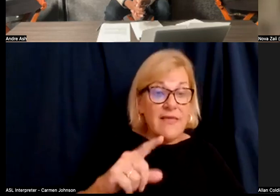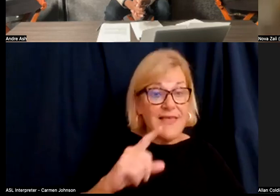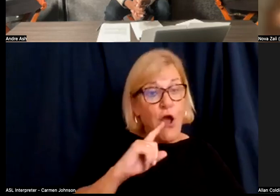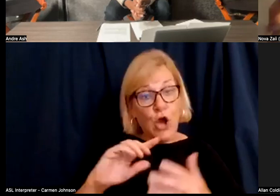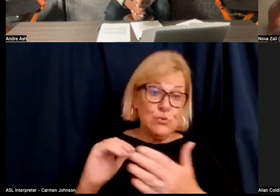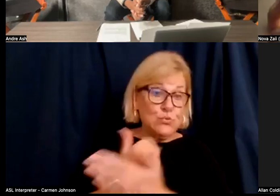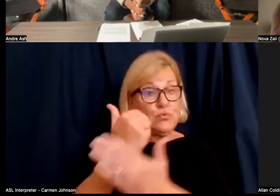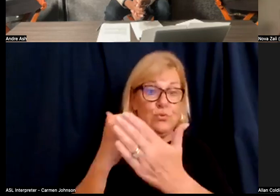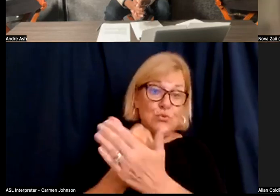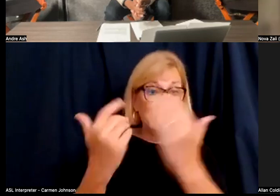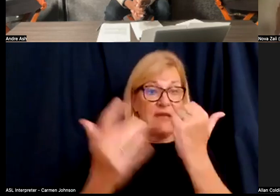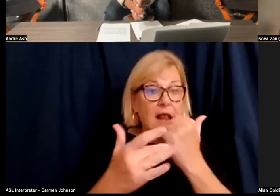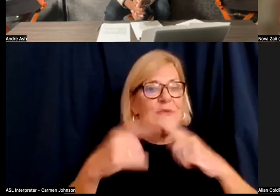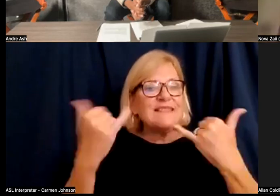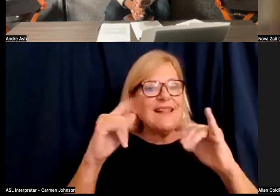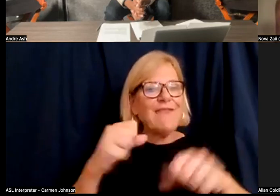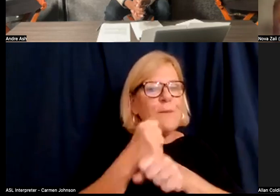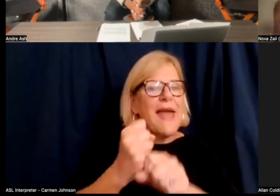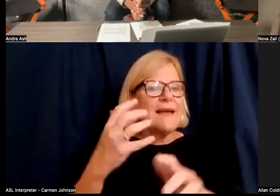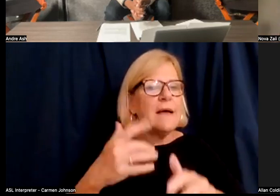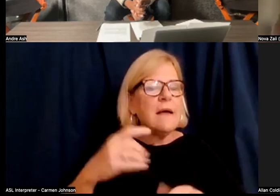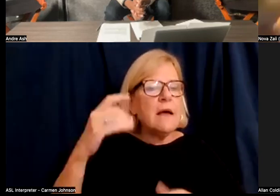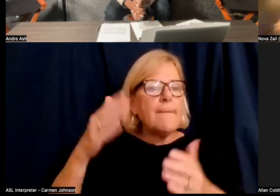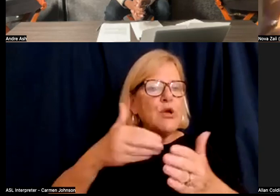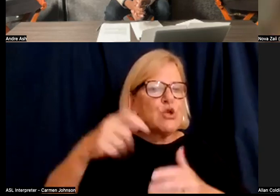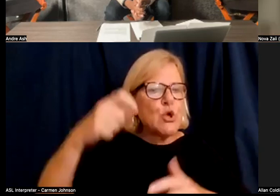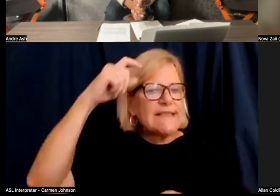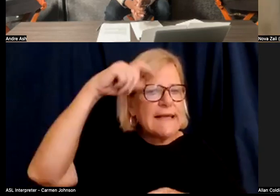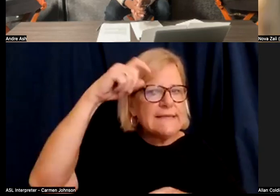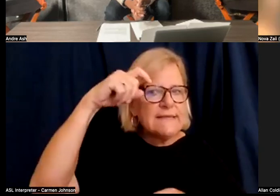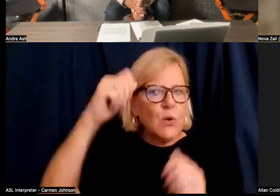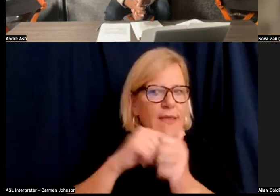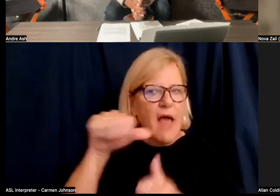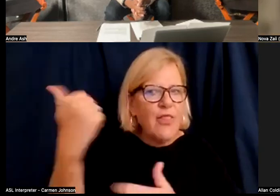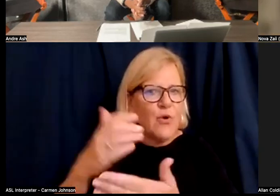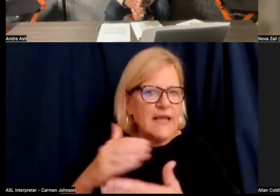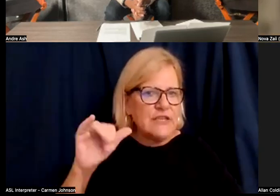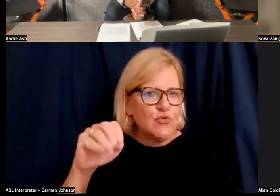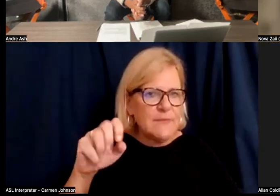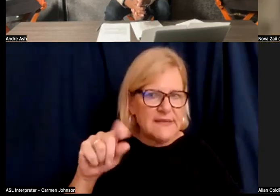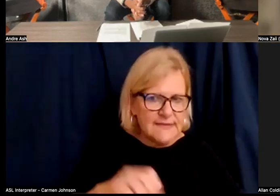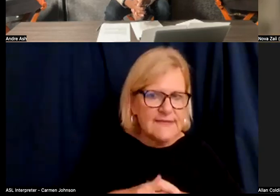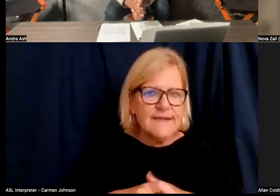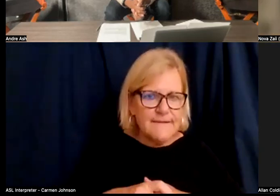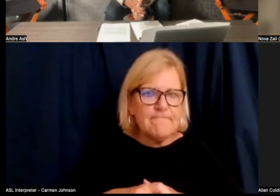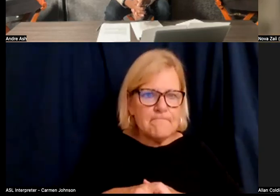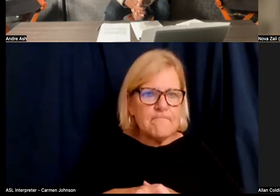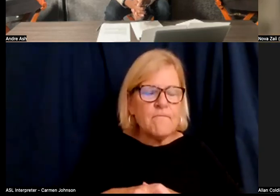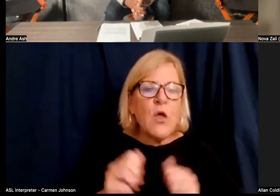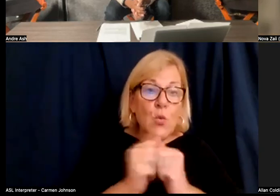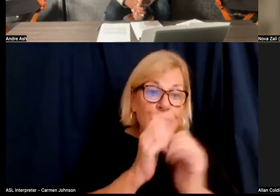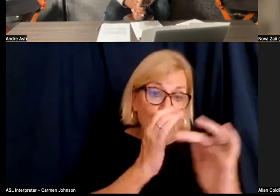they're this new technology, they still have to make musical sense in context with other instruments. So when I'm playing with